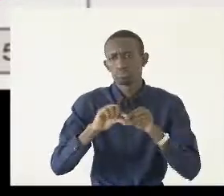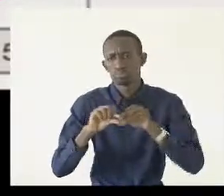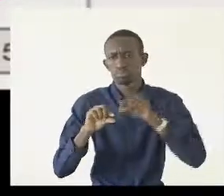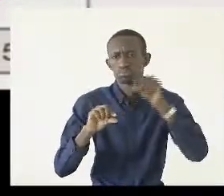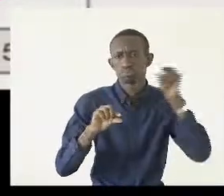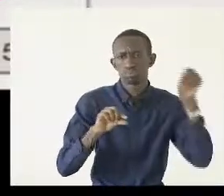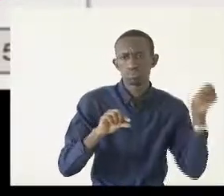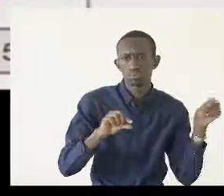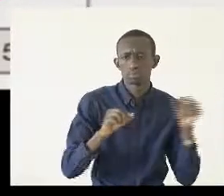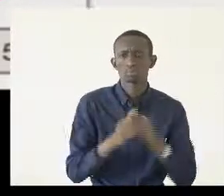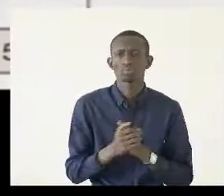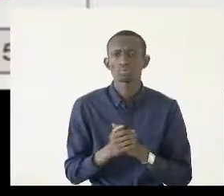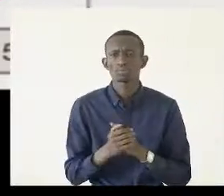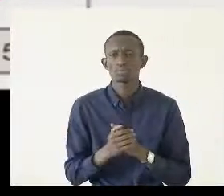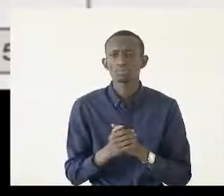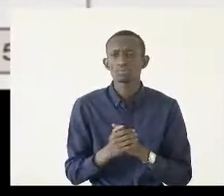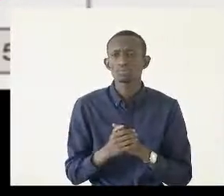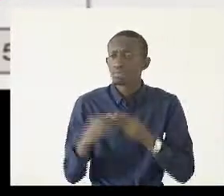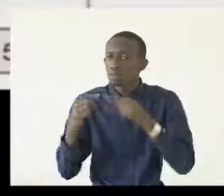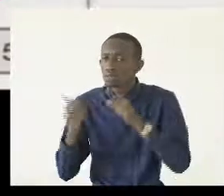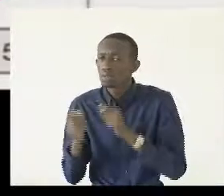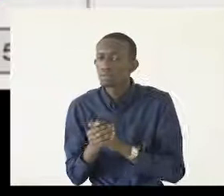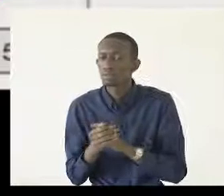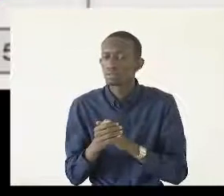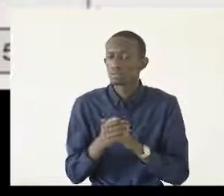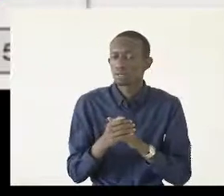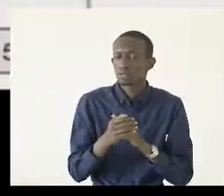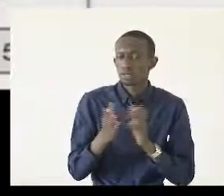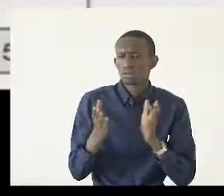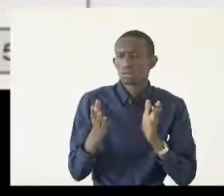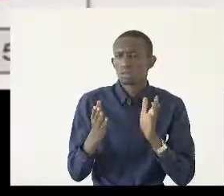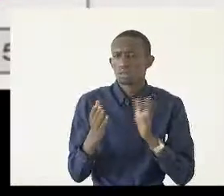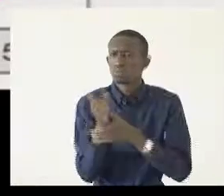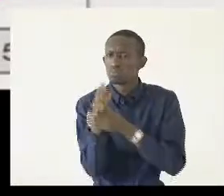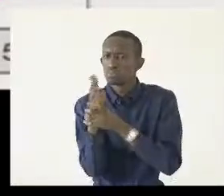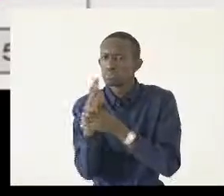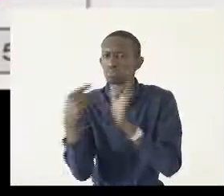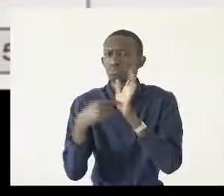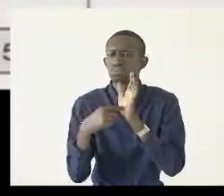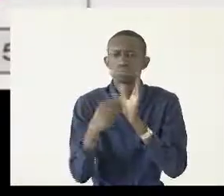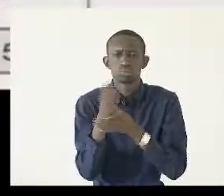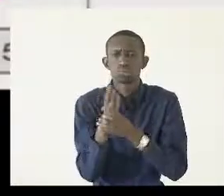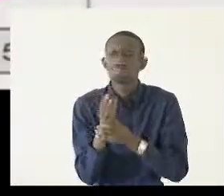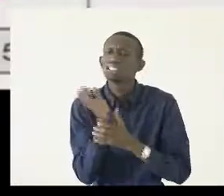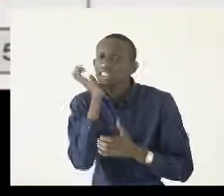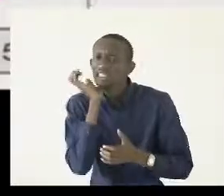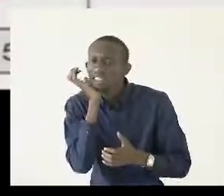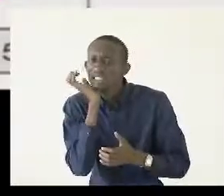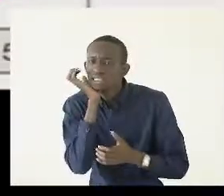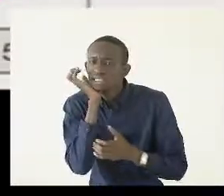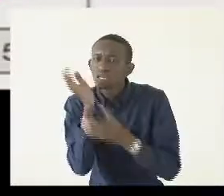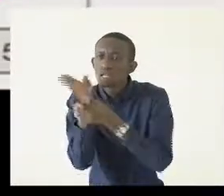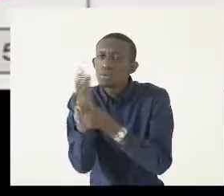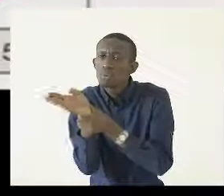parallel. And veins of a dicot, like beans, when you check the leaf of a